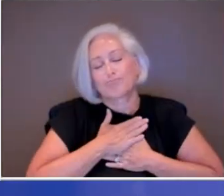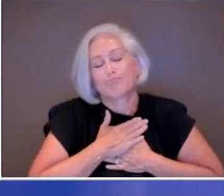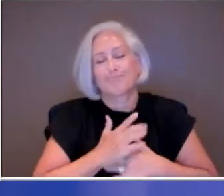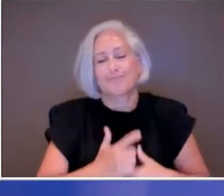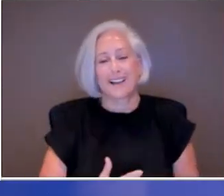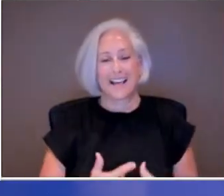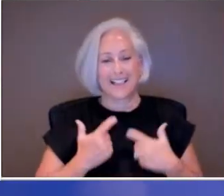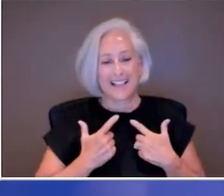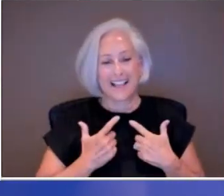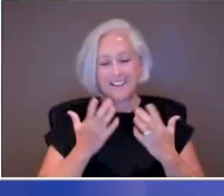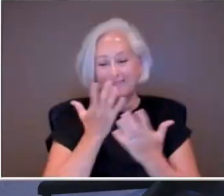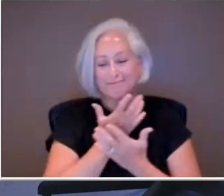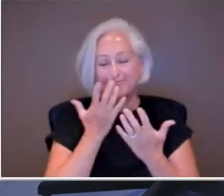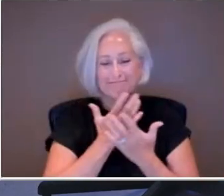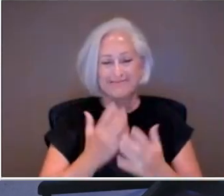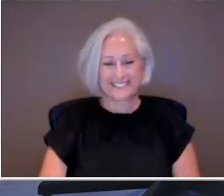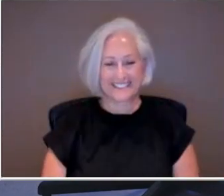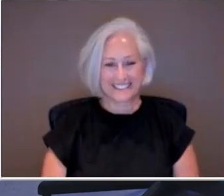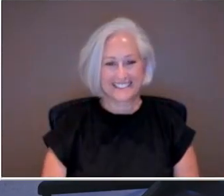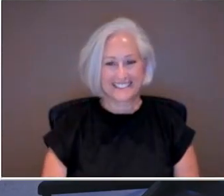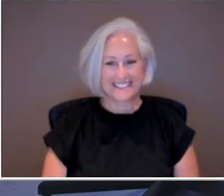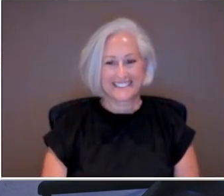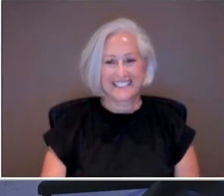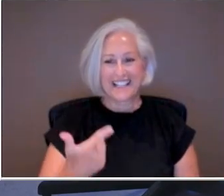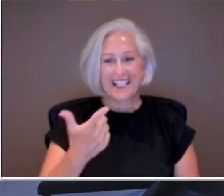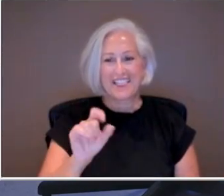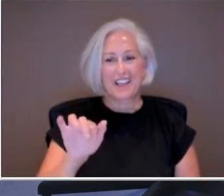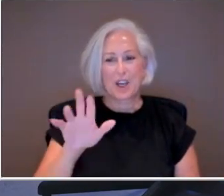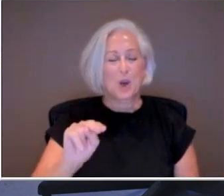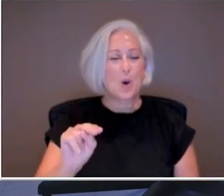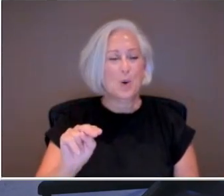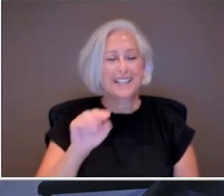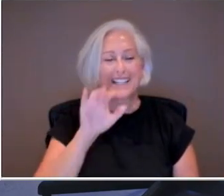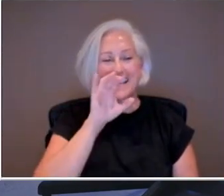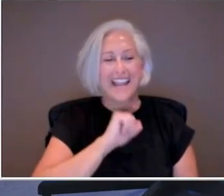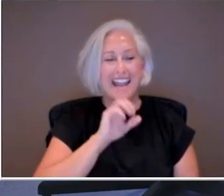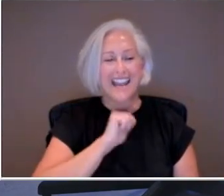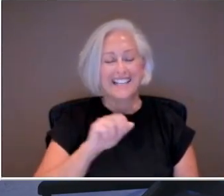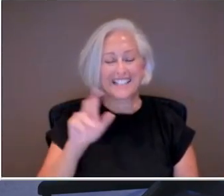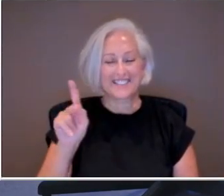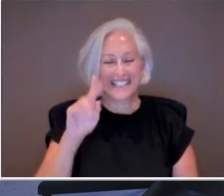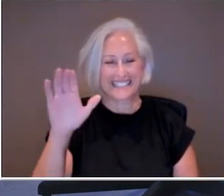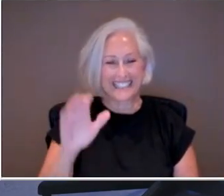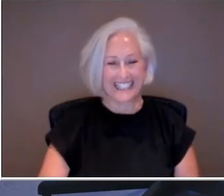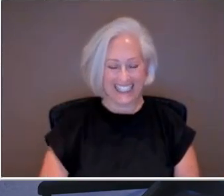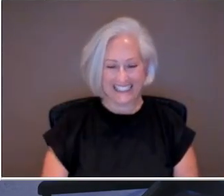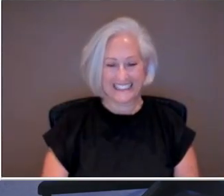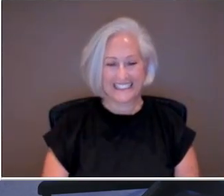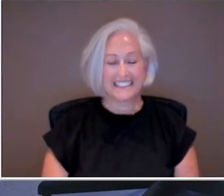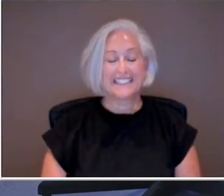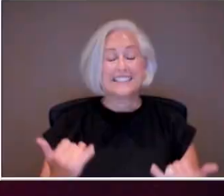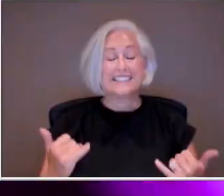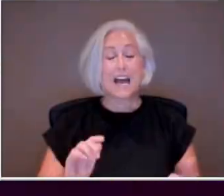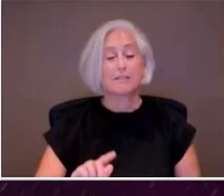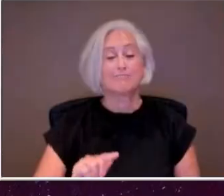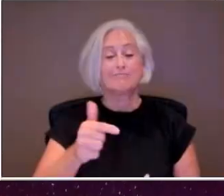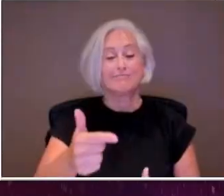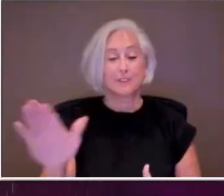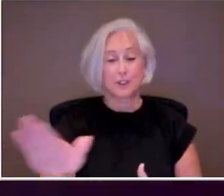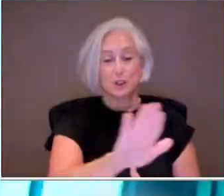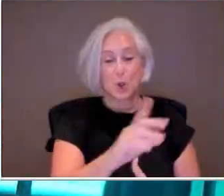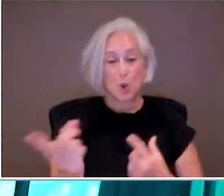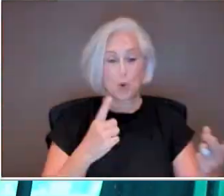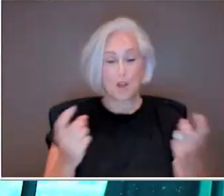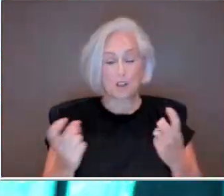awesome. The golden age of Kansas City. Yes. Right? I want to go to some of the questions from our community, because we have some good questions